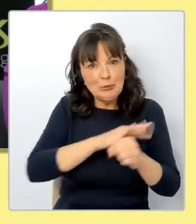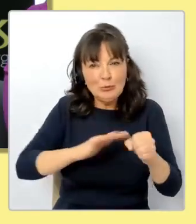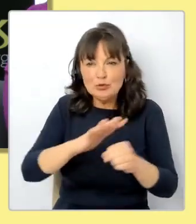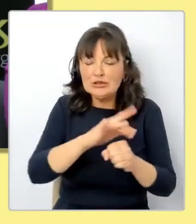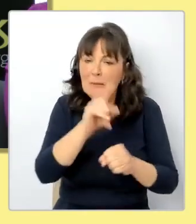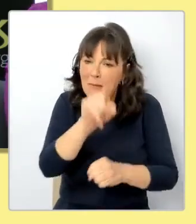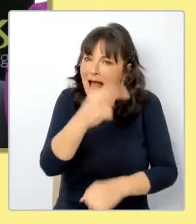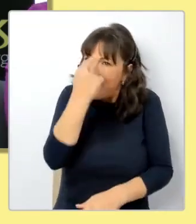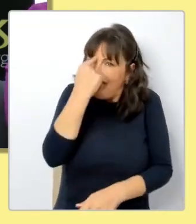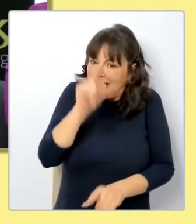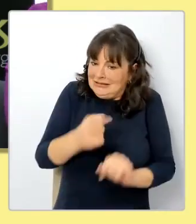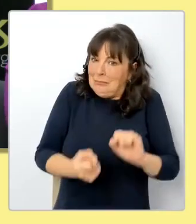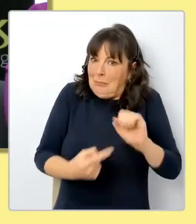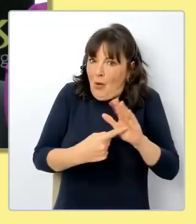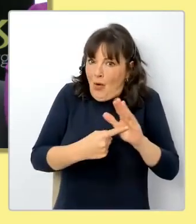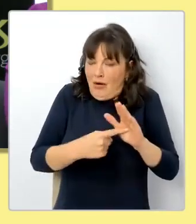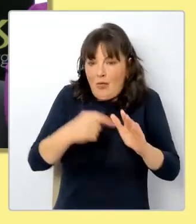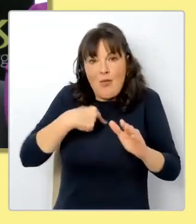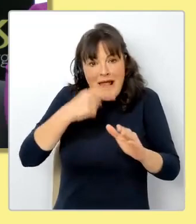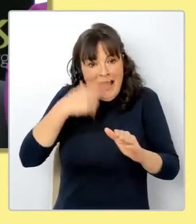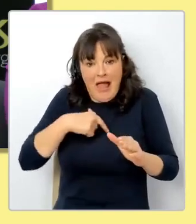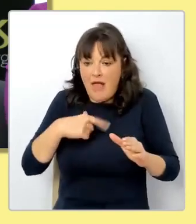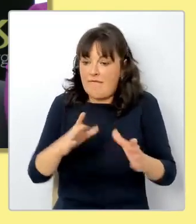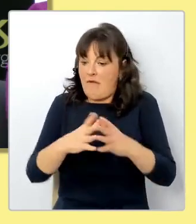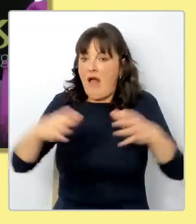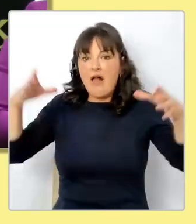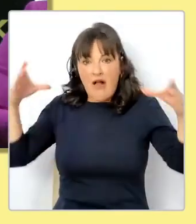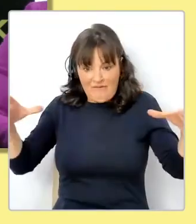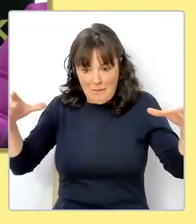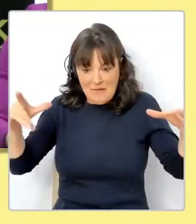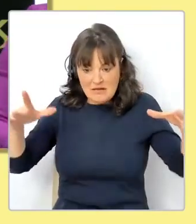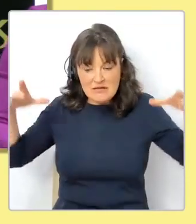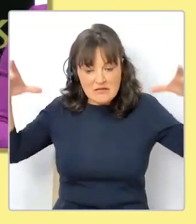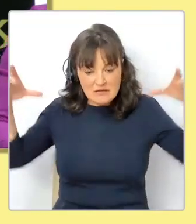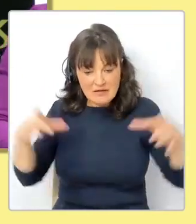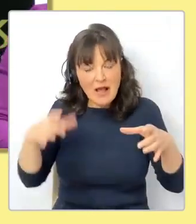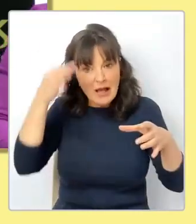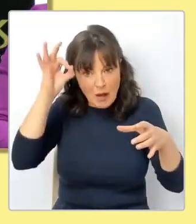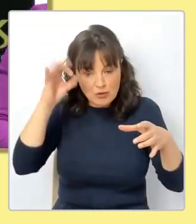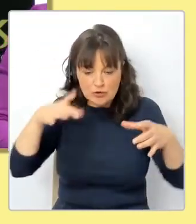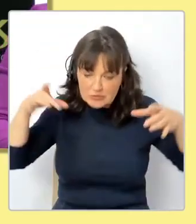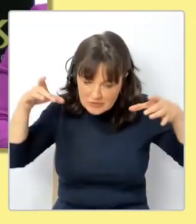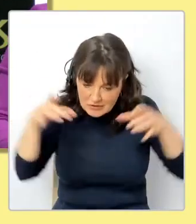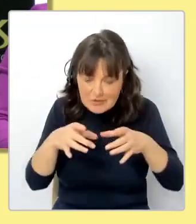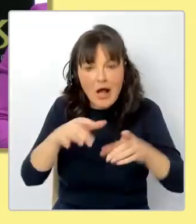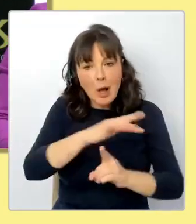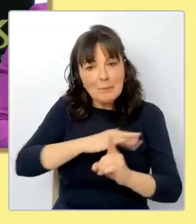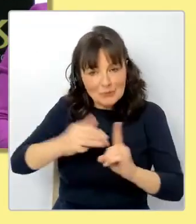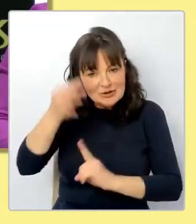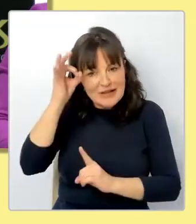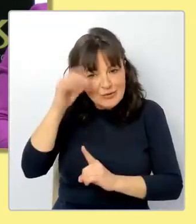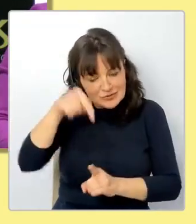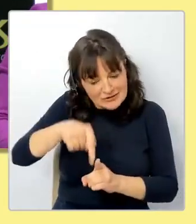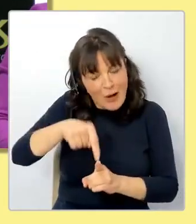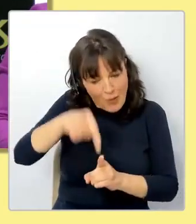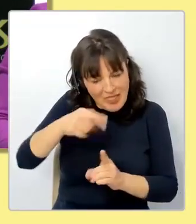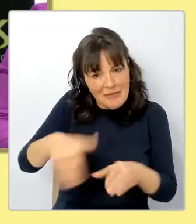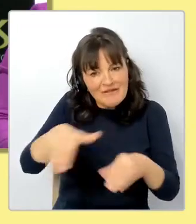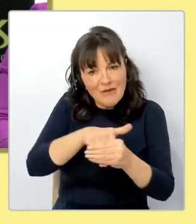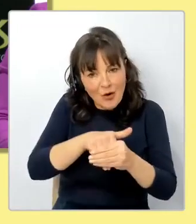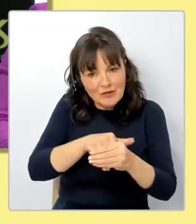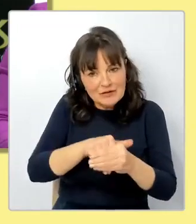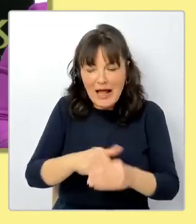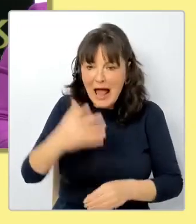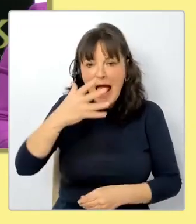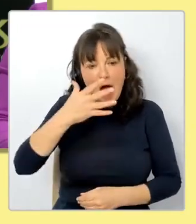worth me making that. As First Minister, I would want to not just have our cabinet as we do in government, I want to have